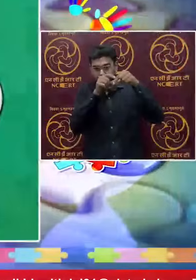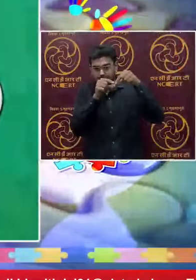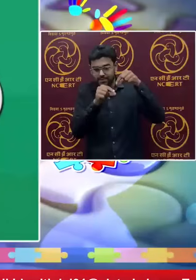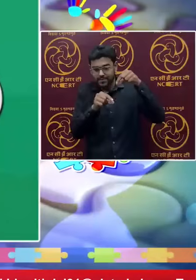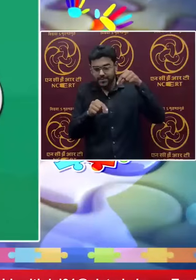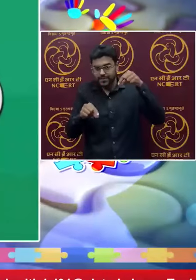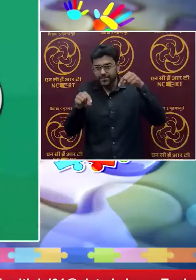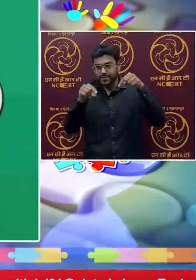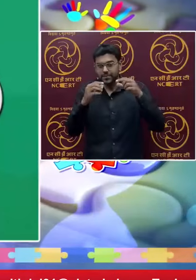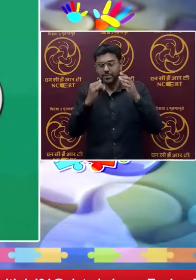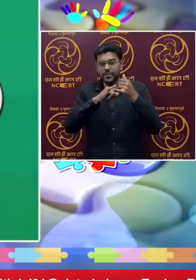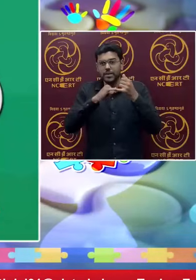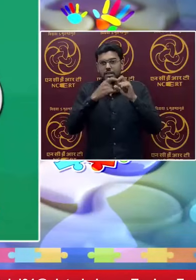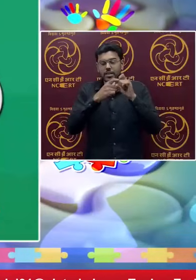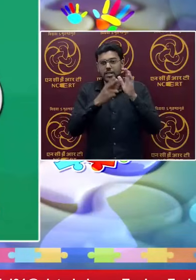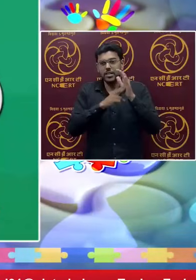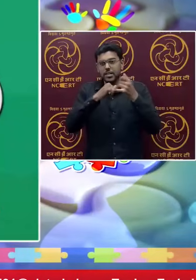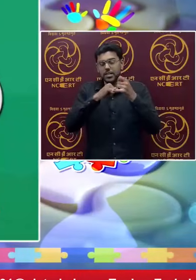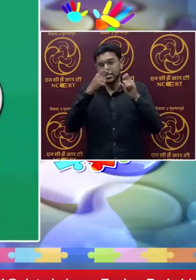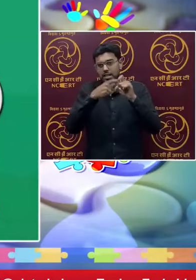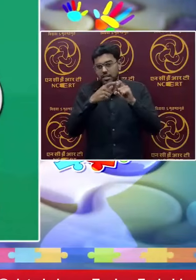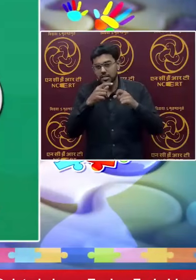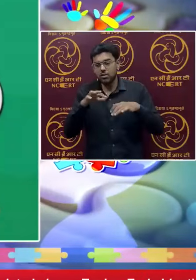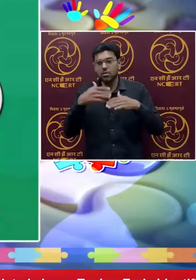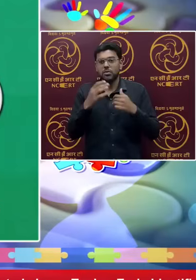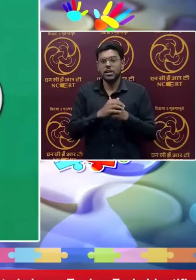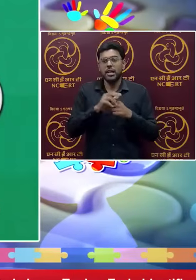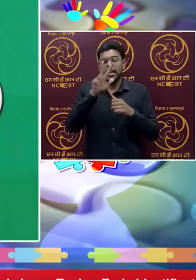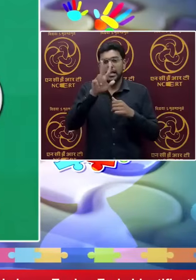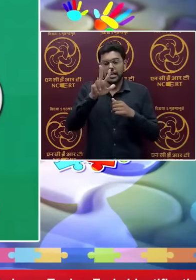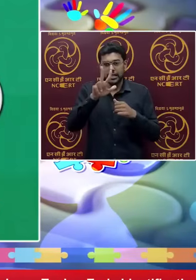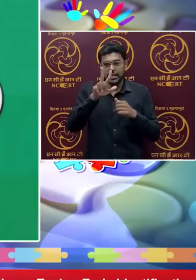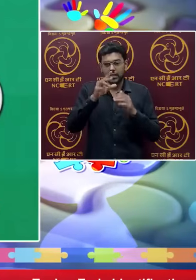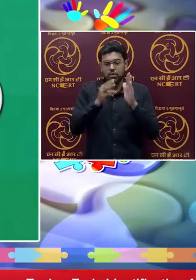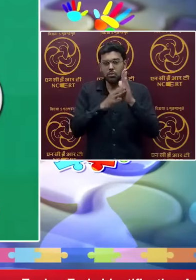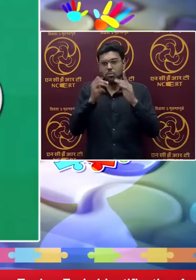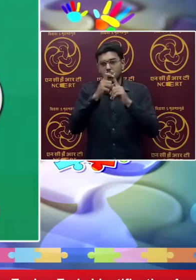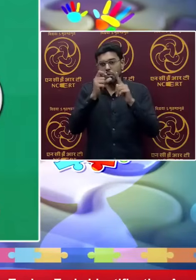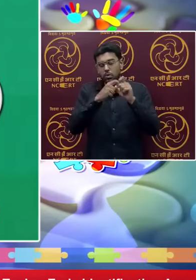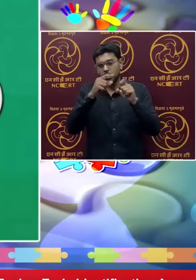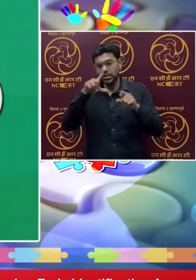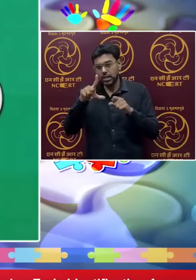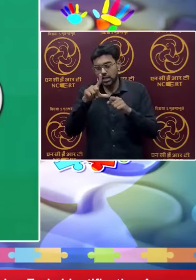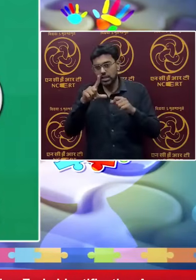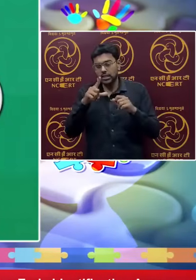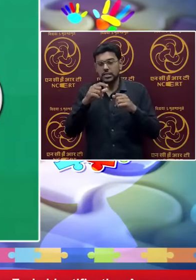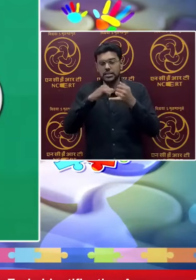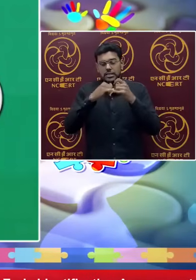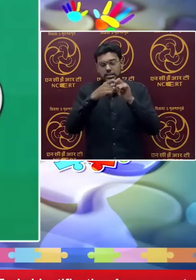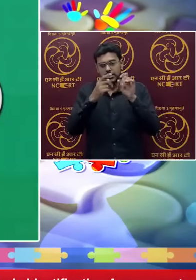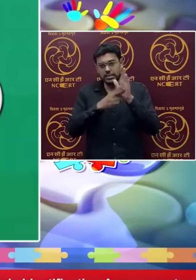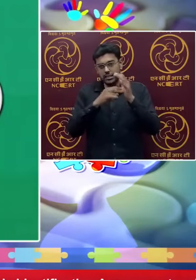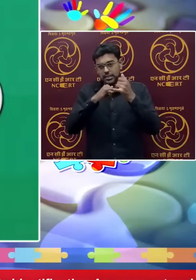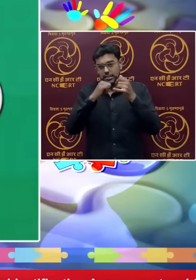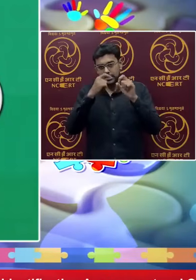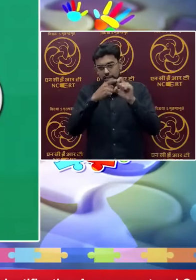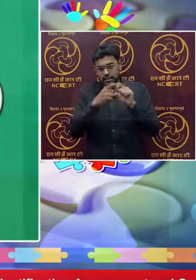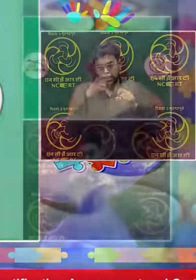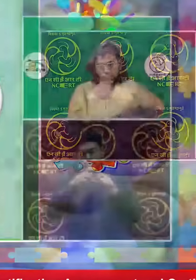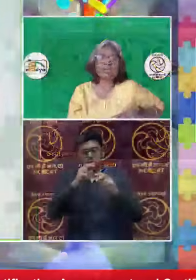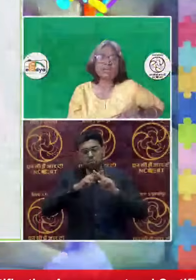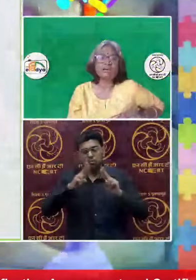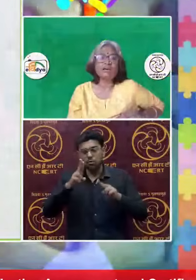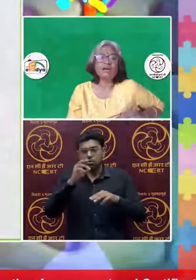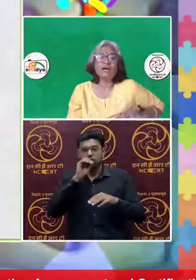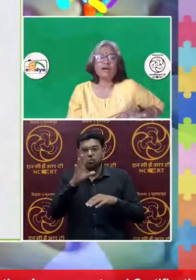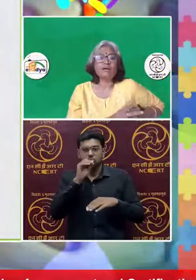the sense organ, the eighth model sense organ that we have. All these information can